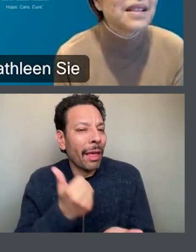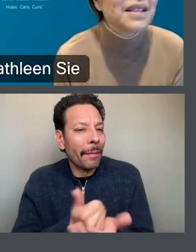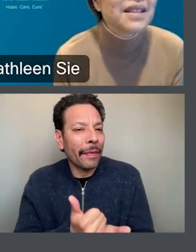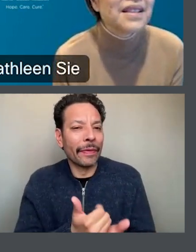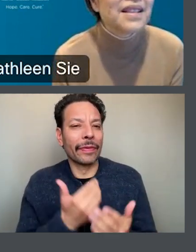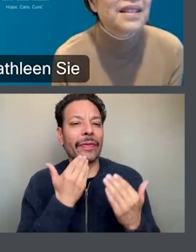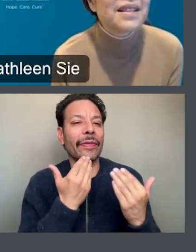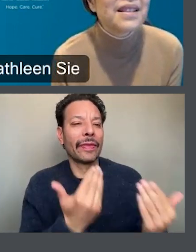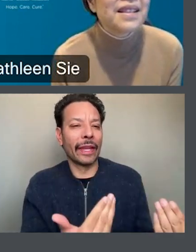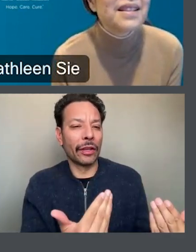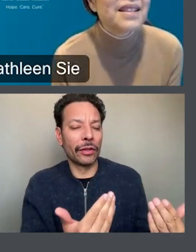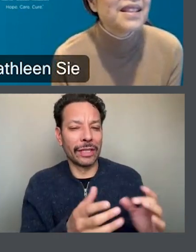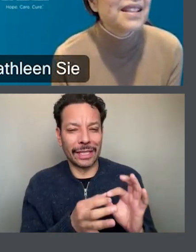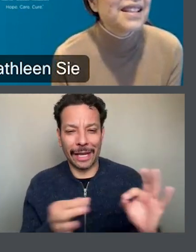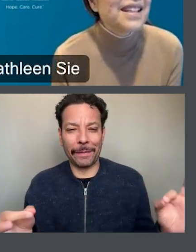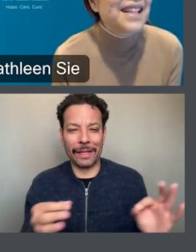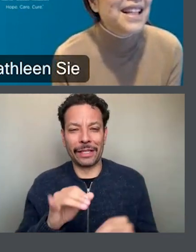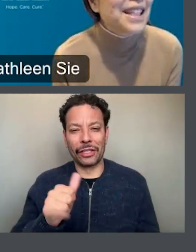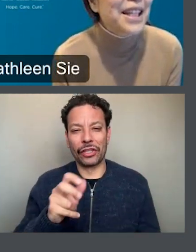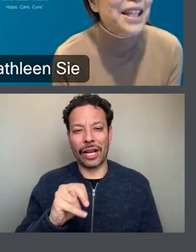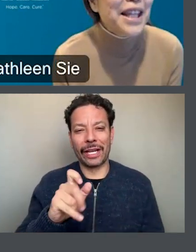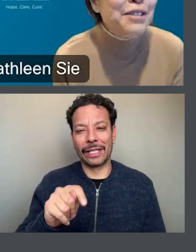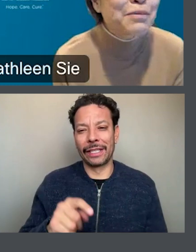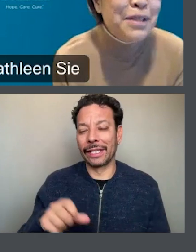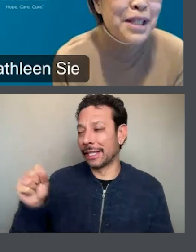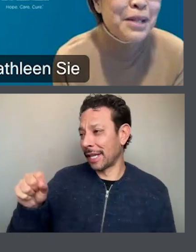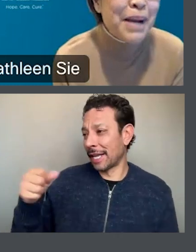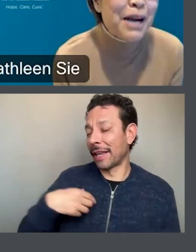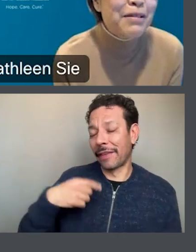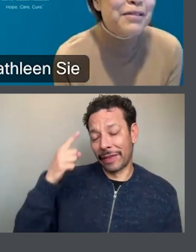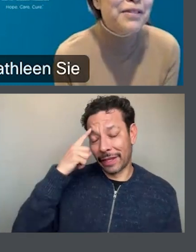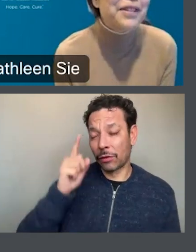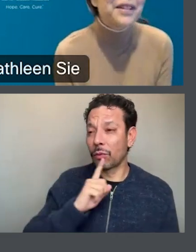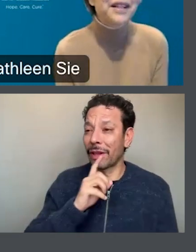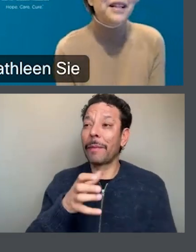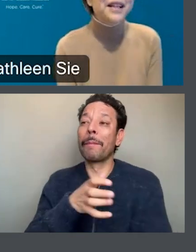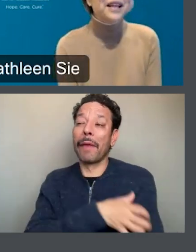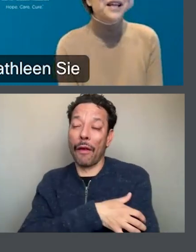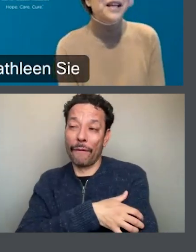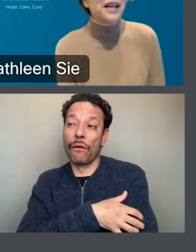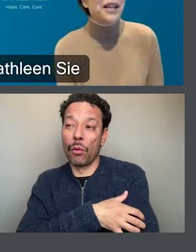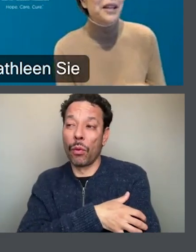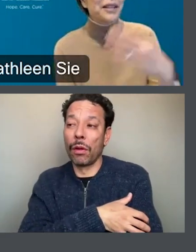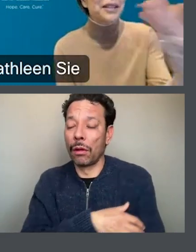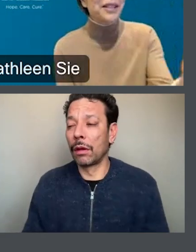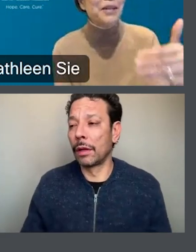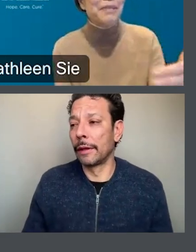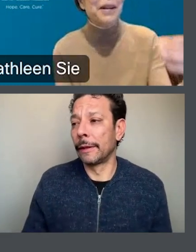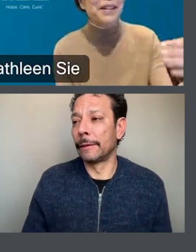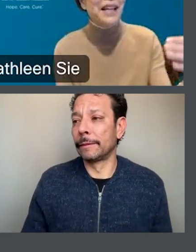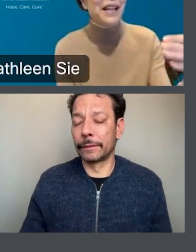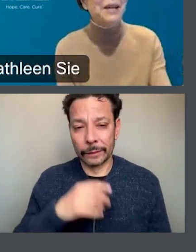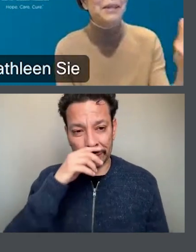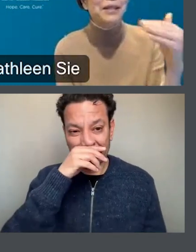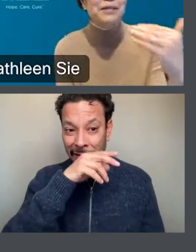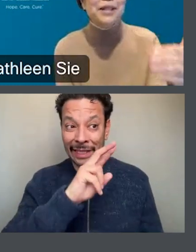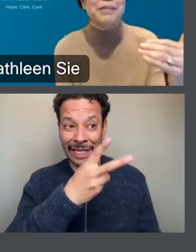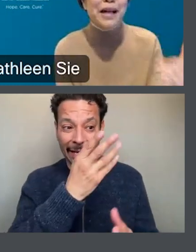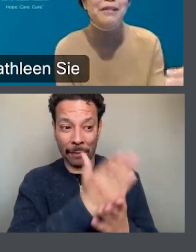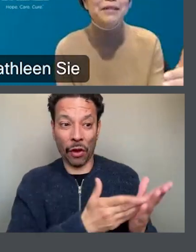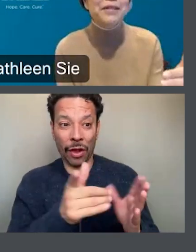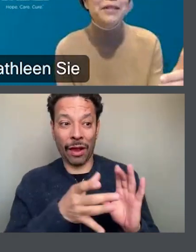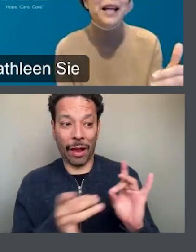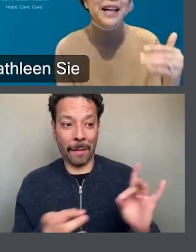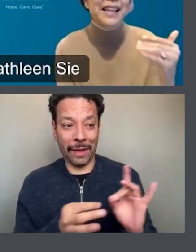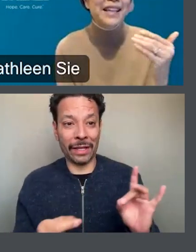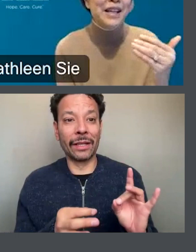statement, Janet. Yes, I think that's really powerful. The second part of that comment is really